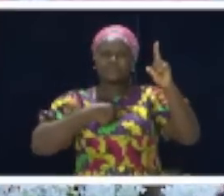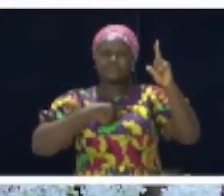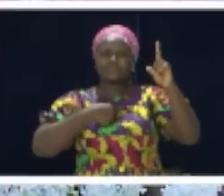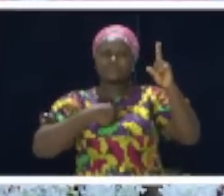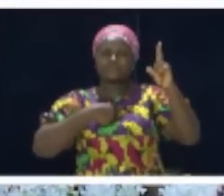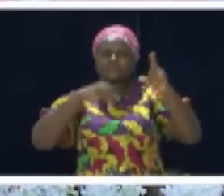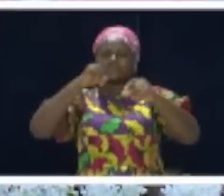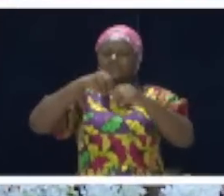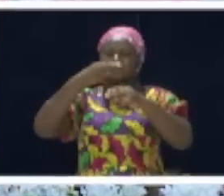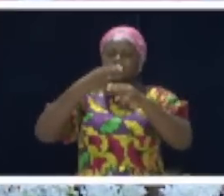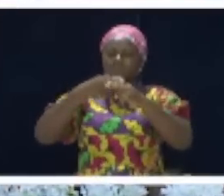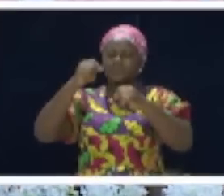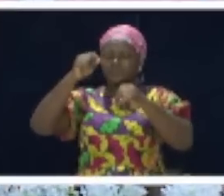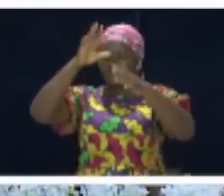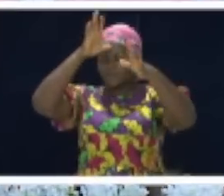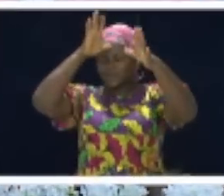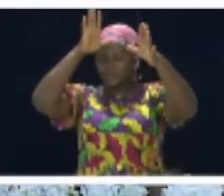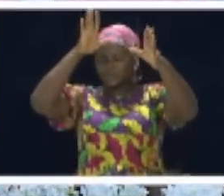In the name of the Father.